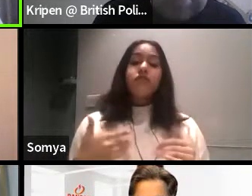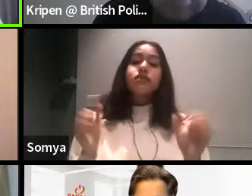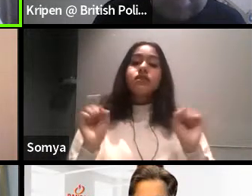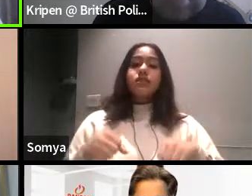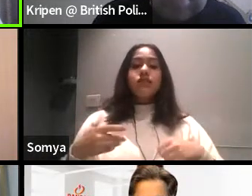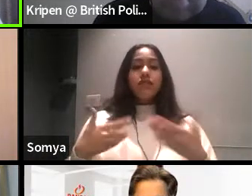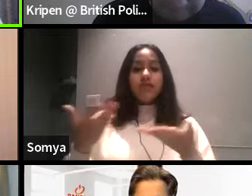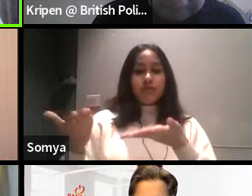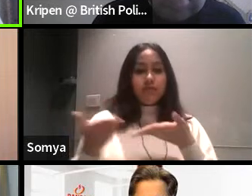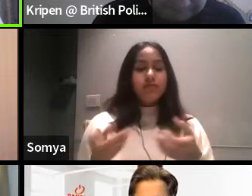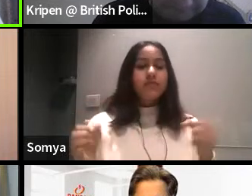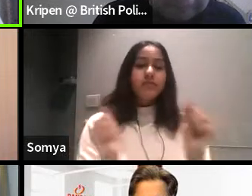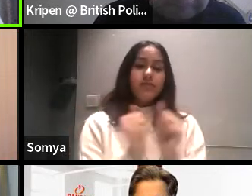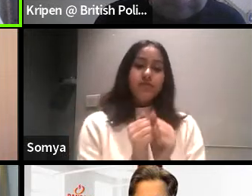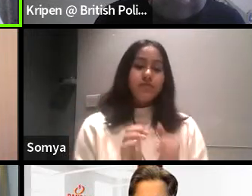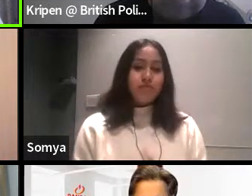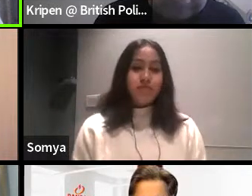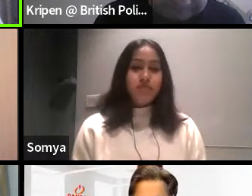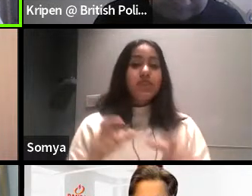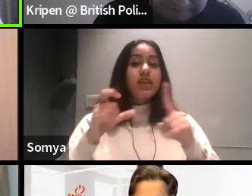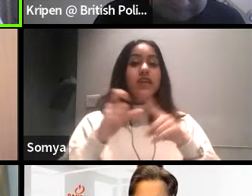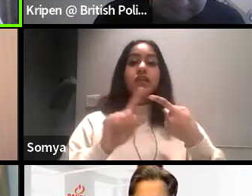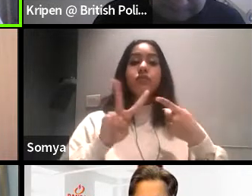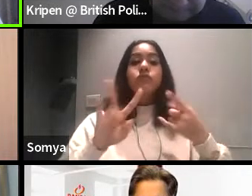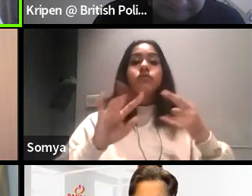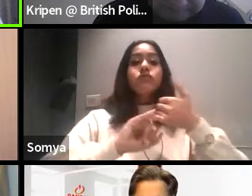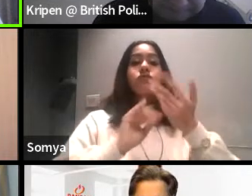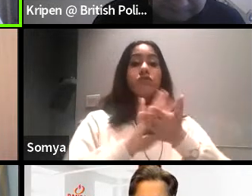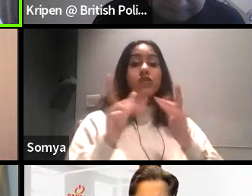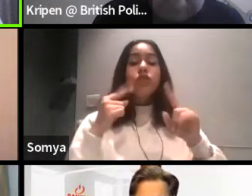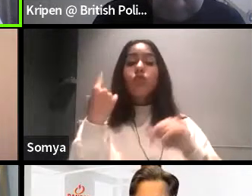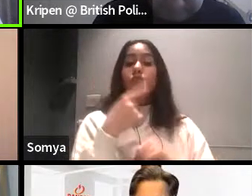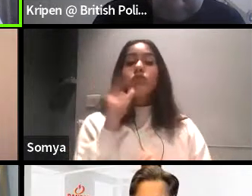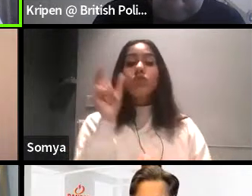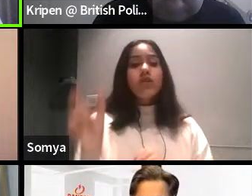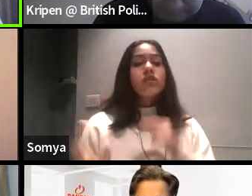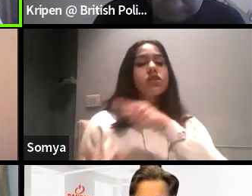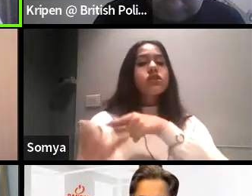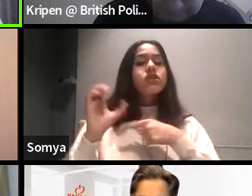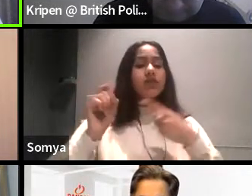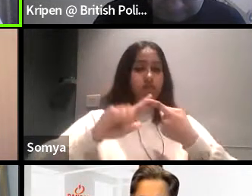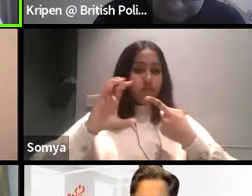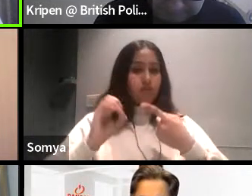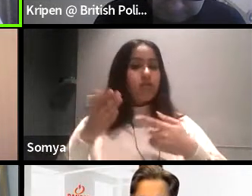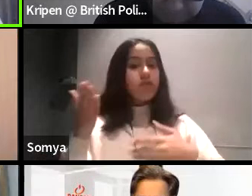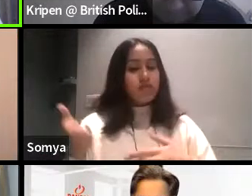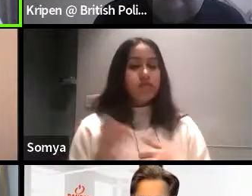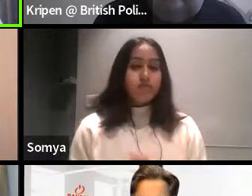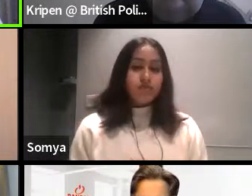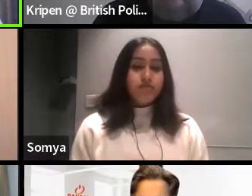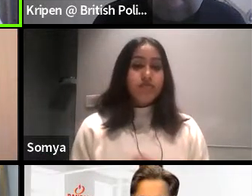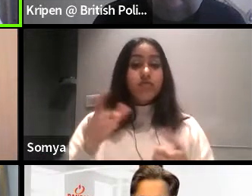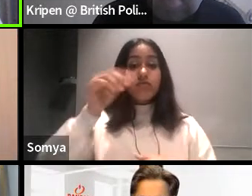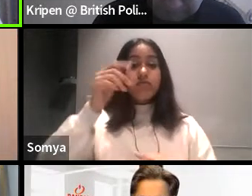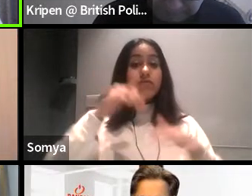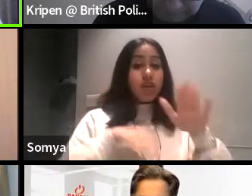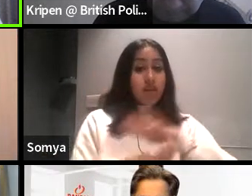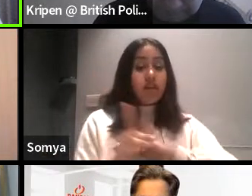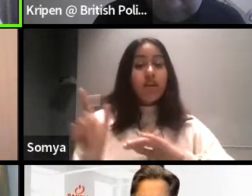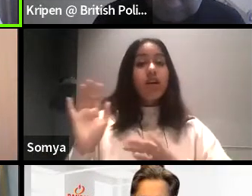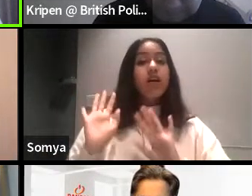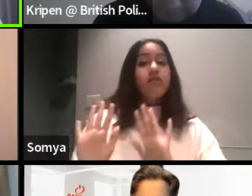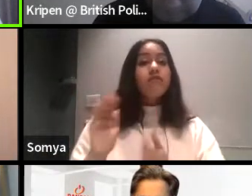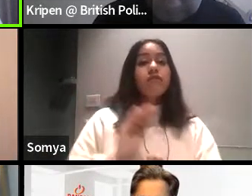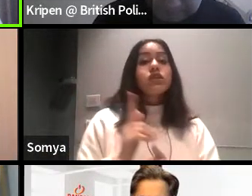ma'am. Mr. Debashish Pasunda, CEO, Seat Maritime UK Limited. We are indeed privileged to have